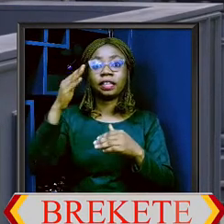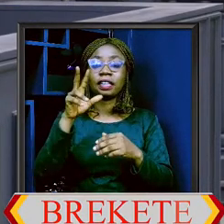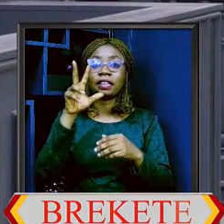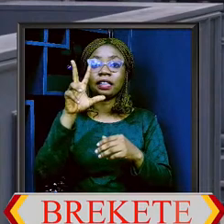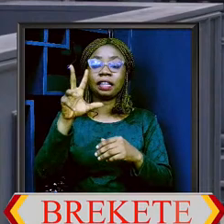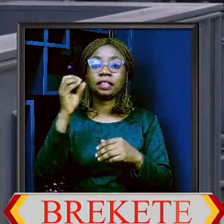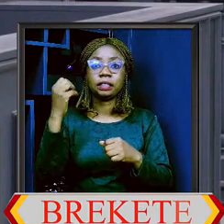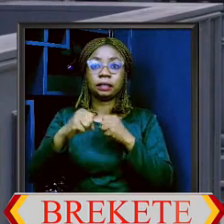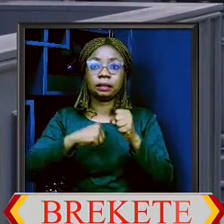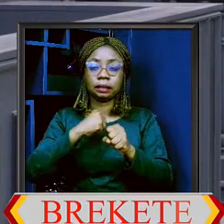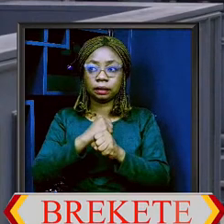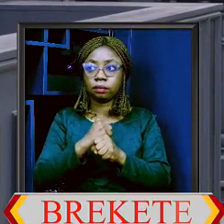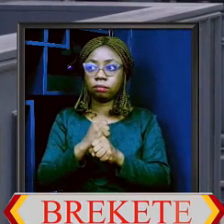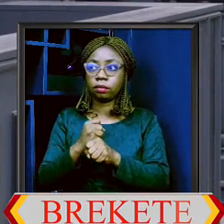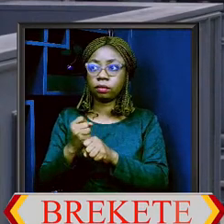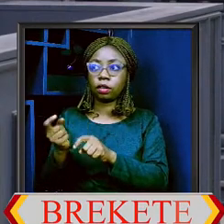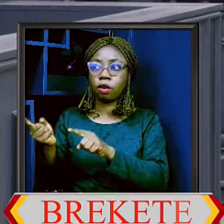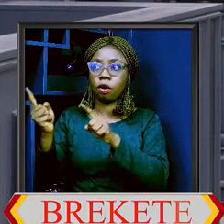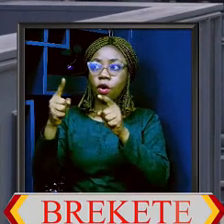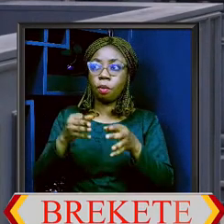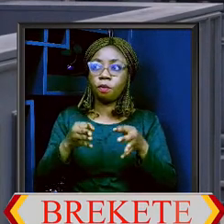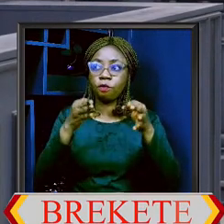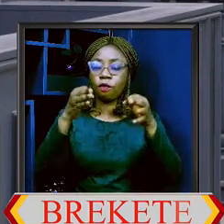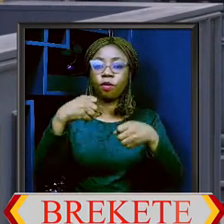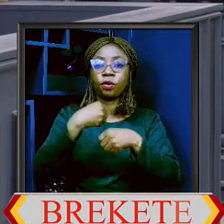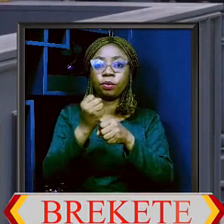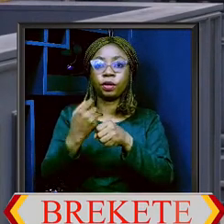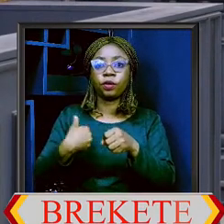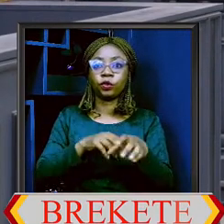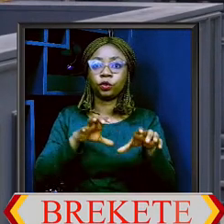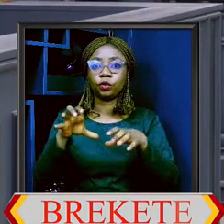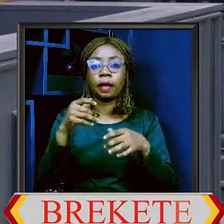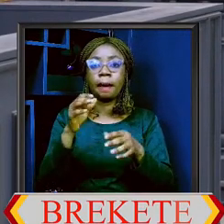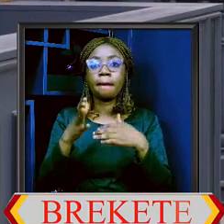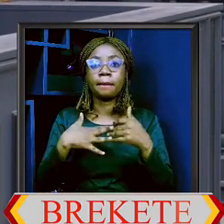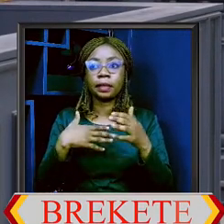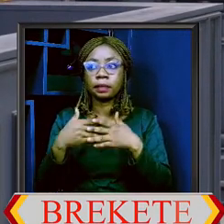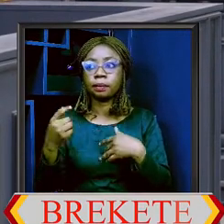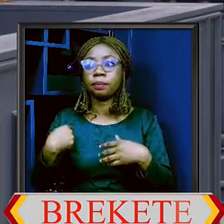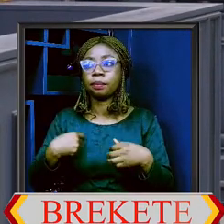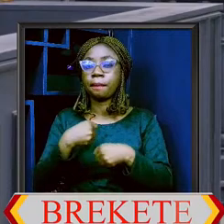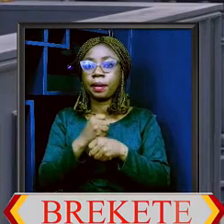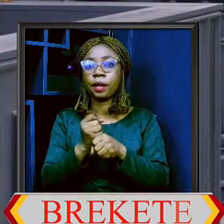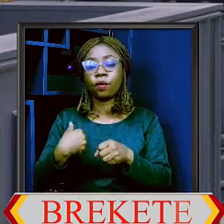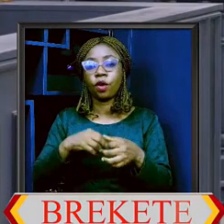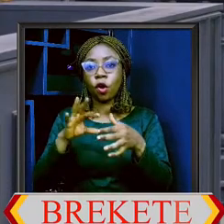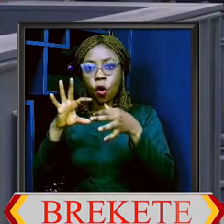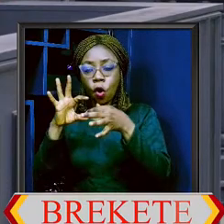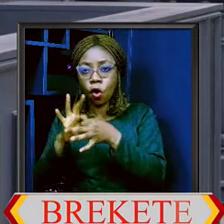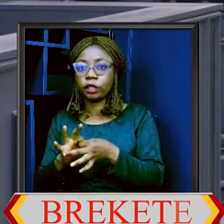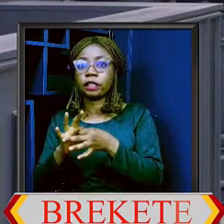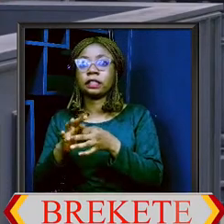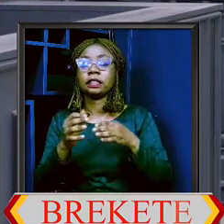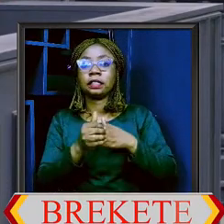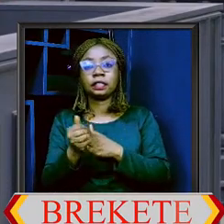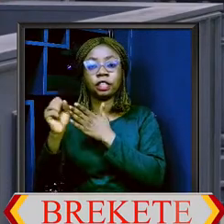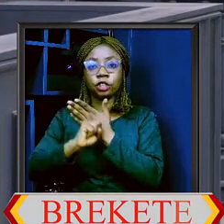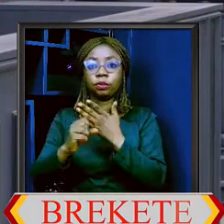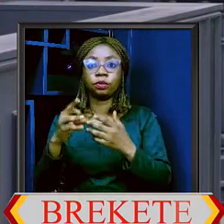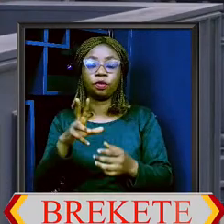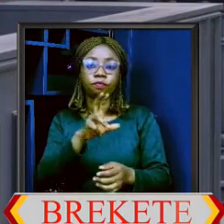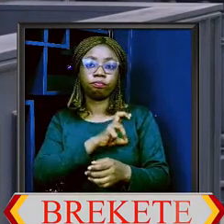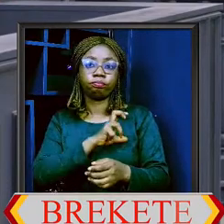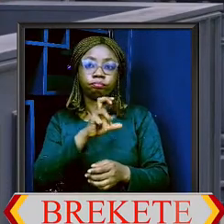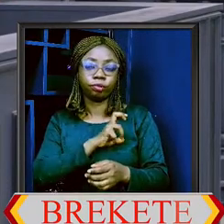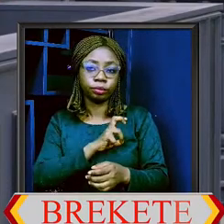them come forward make we do their matter quickly make we engage the leadership of the Nigerian police and we